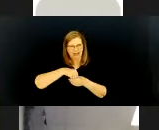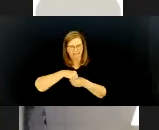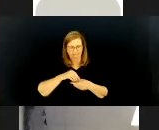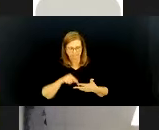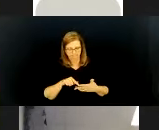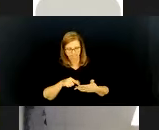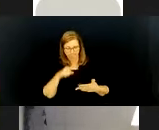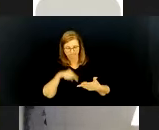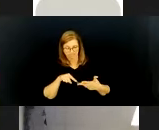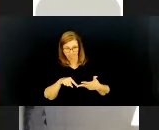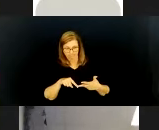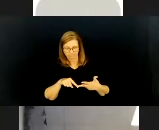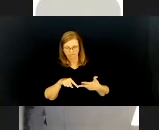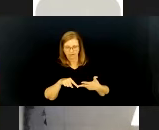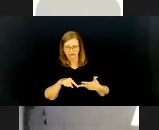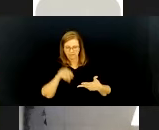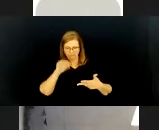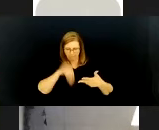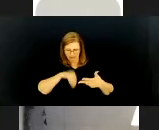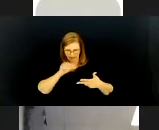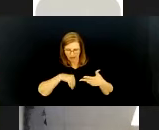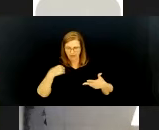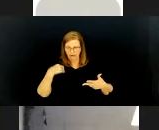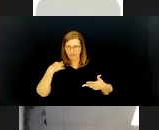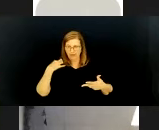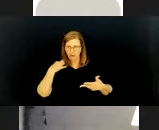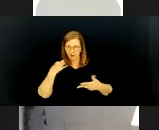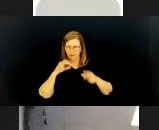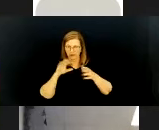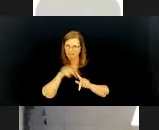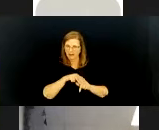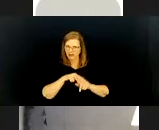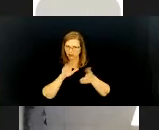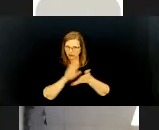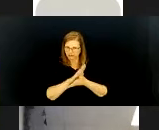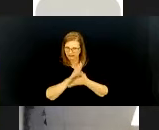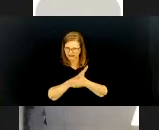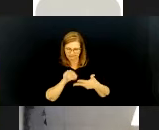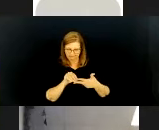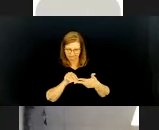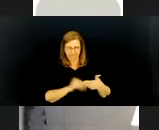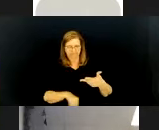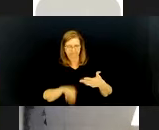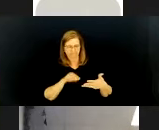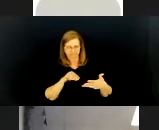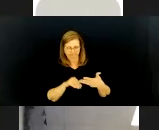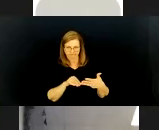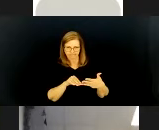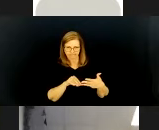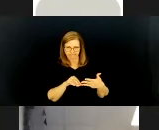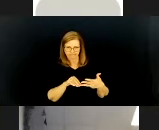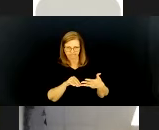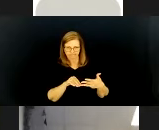Step 3, she's going to fill out a library volunteer application. And then step 4, she's going